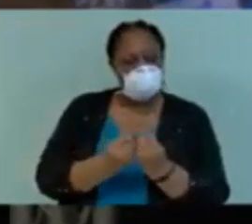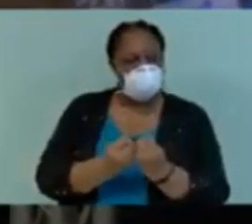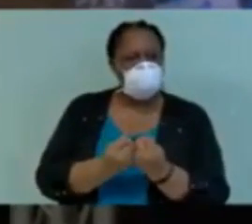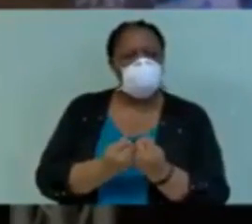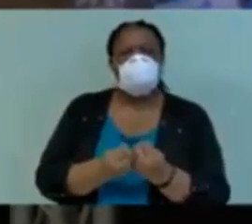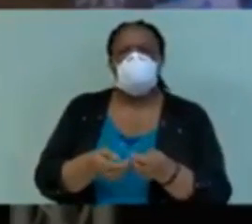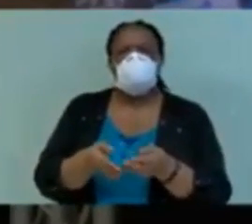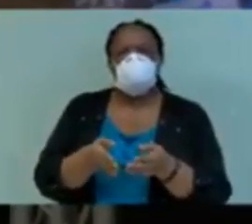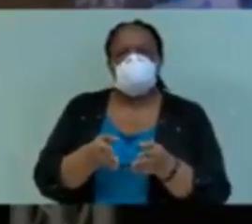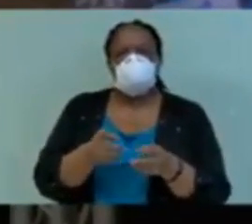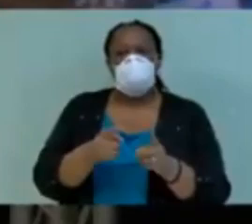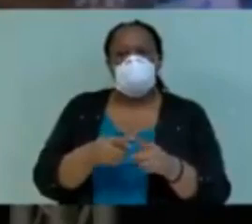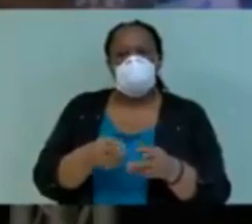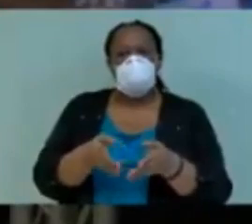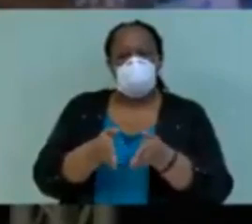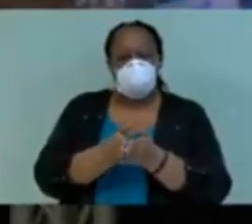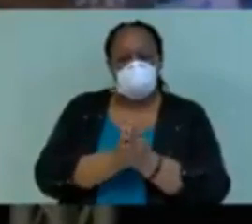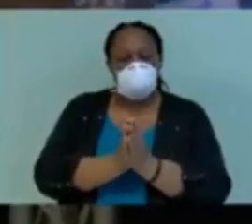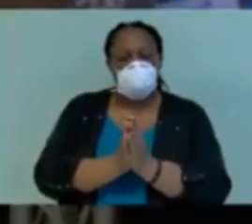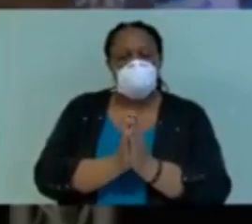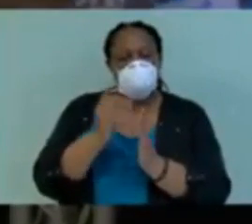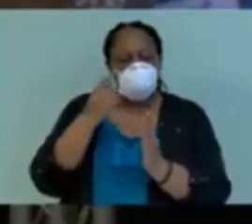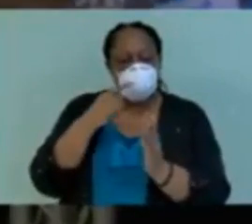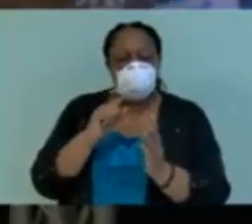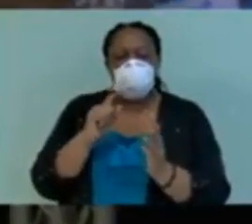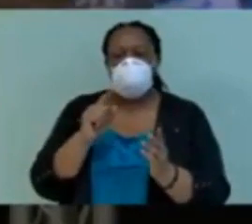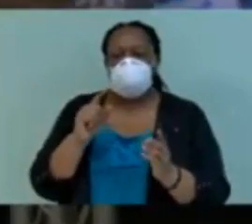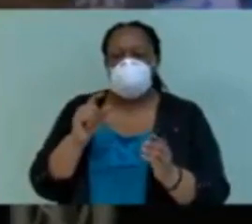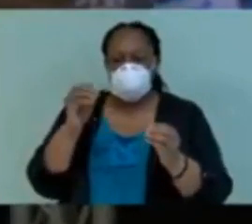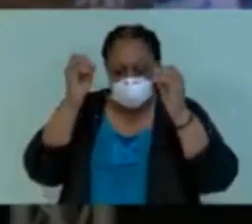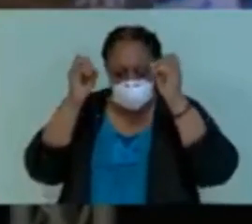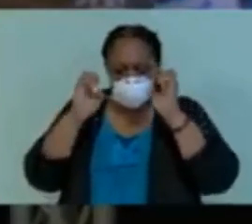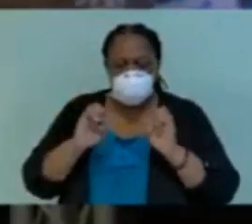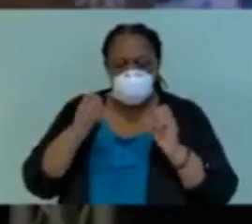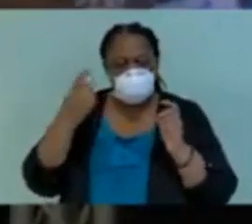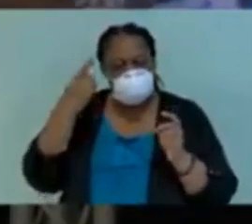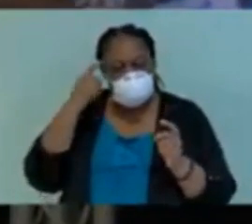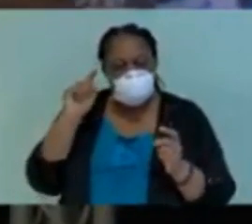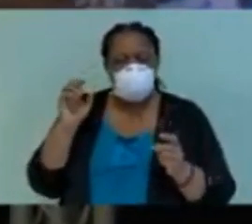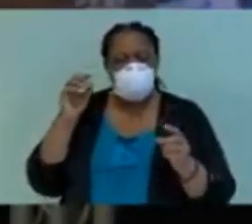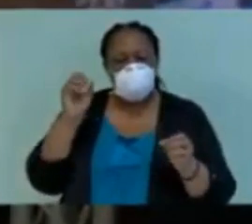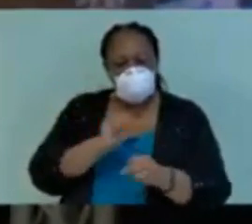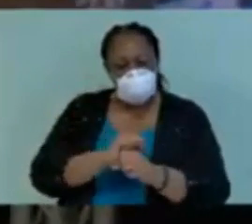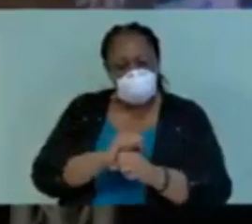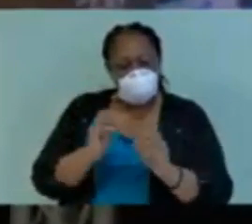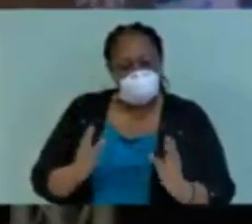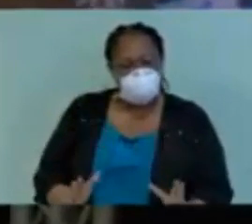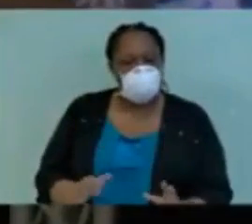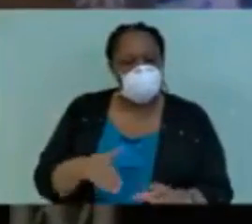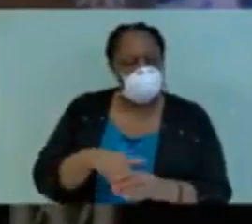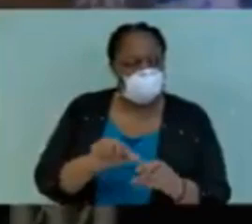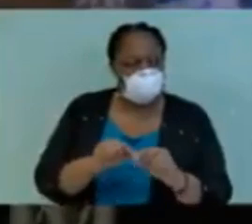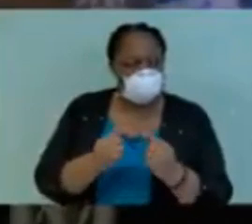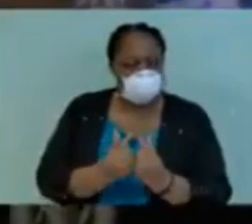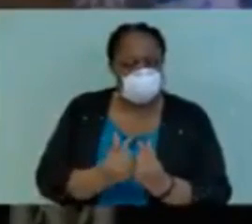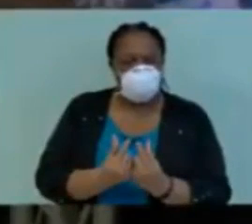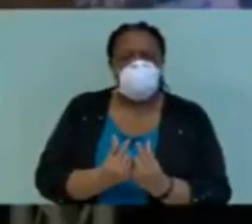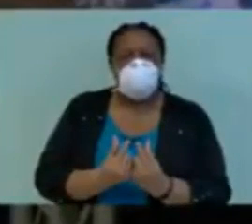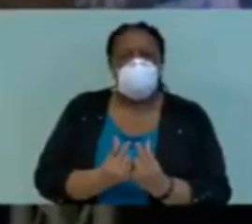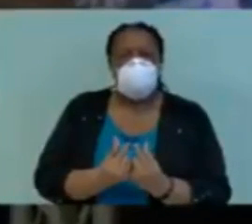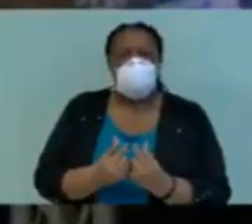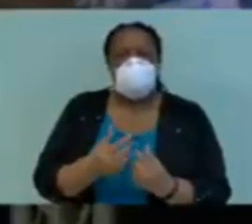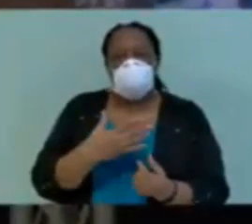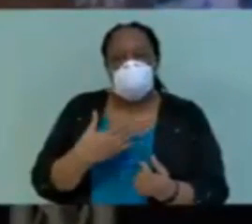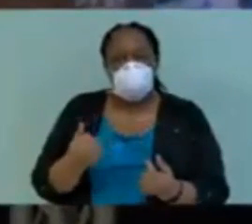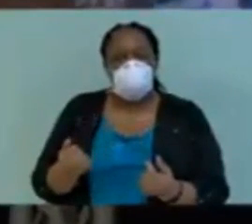The authority took early measures to ensure that the staff is fully apprised of the seriousness of the impending pandemic.